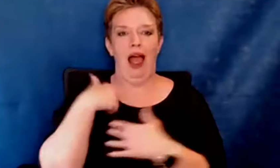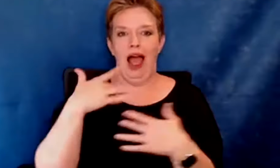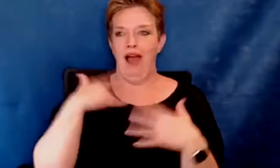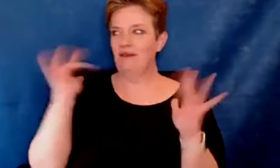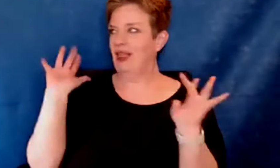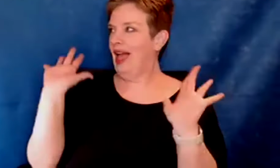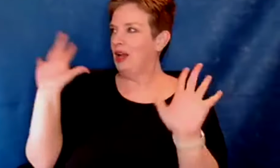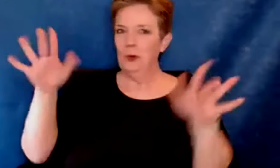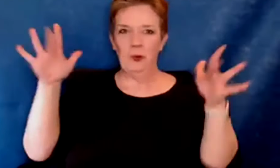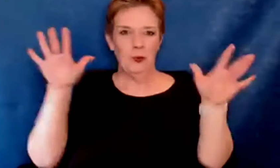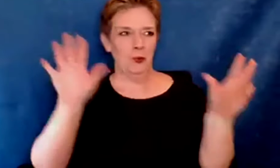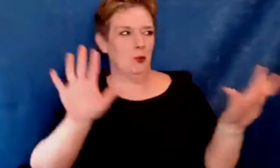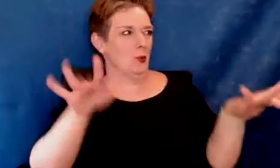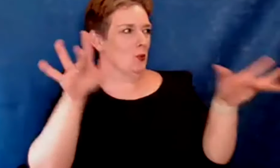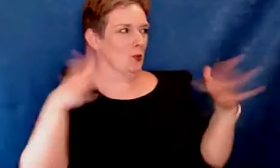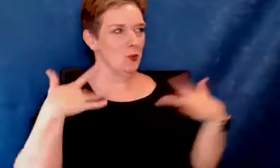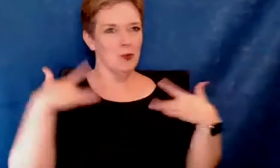here.